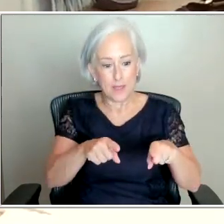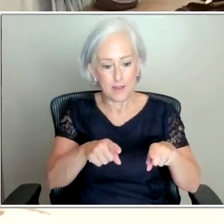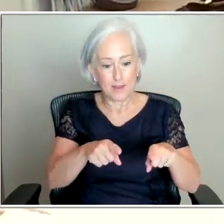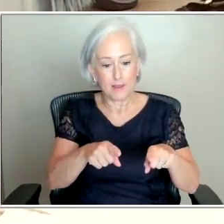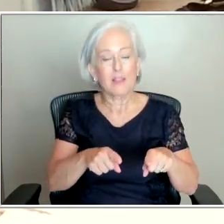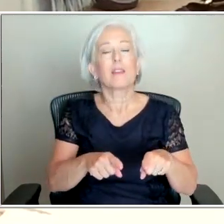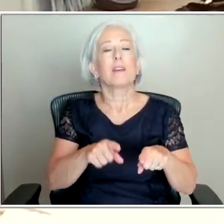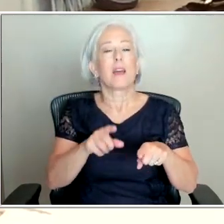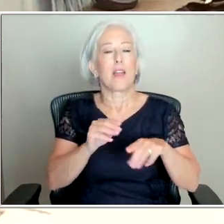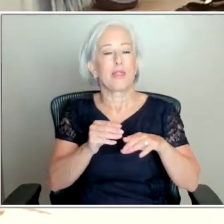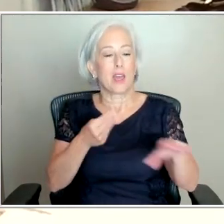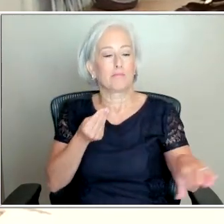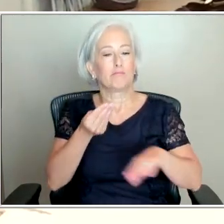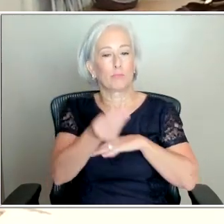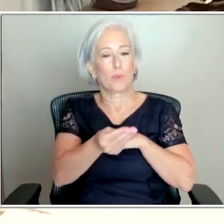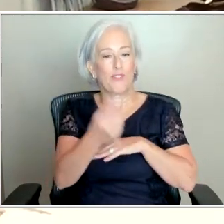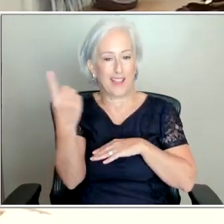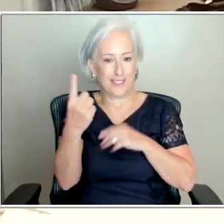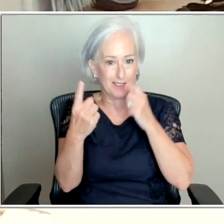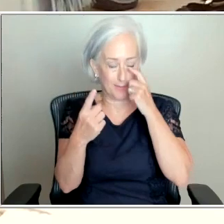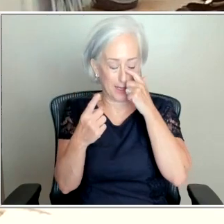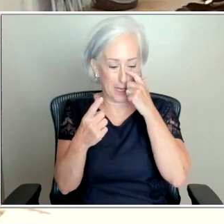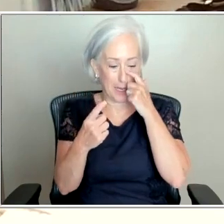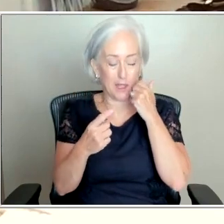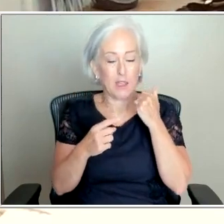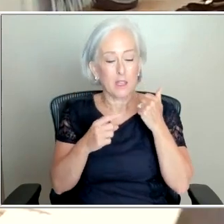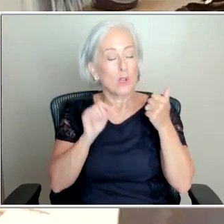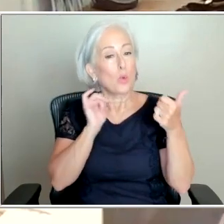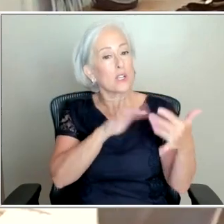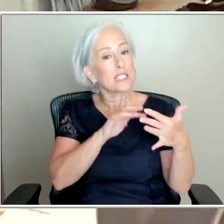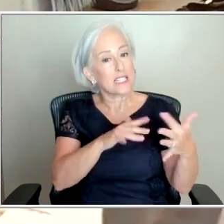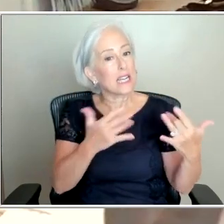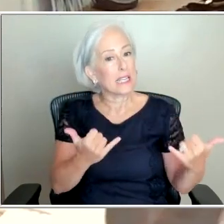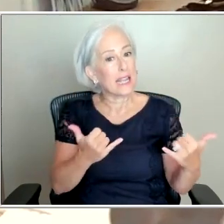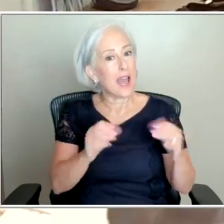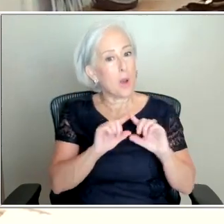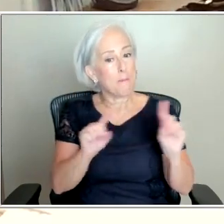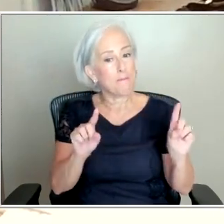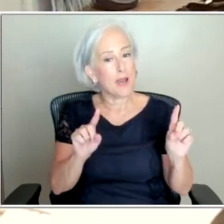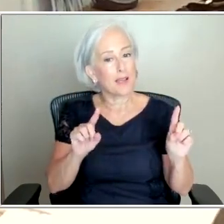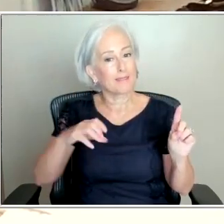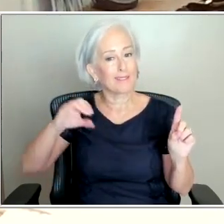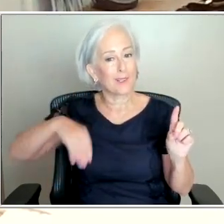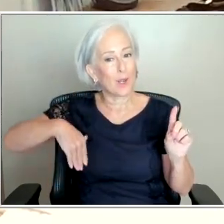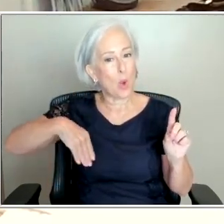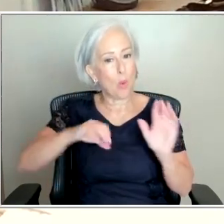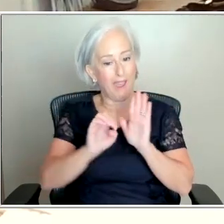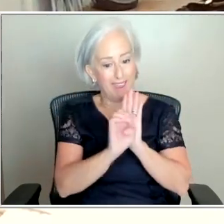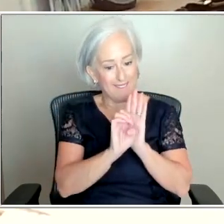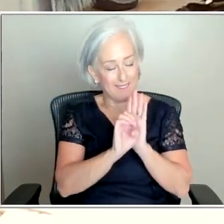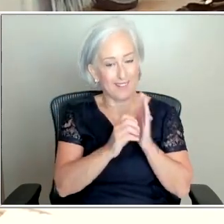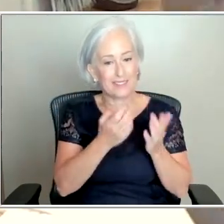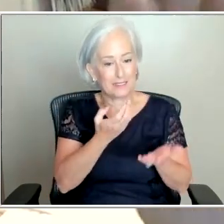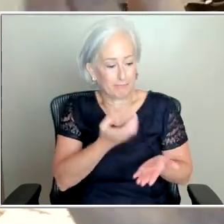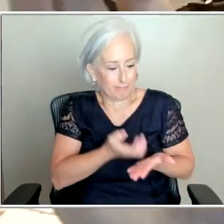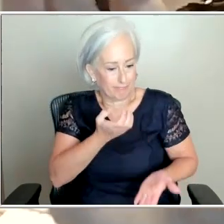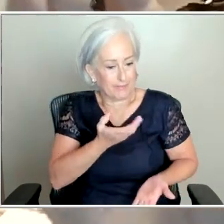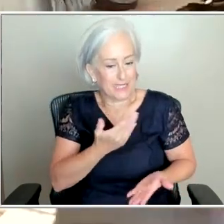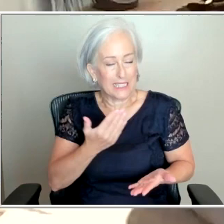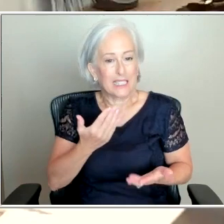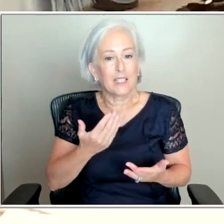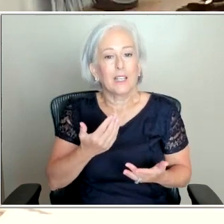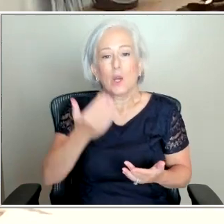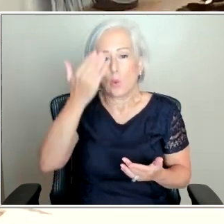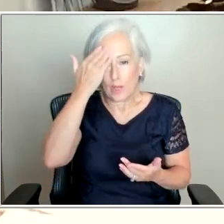studying that right now. We don't have evidence that, we actually don't even know how, we know amyloid is linked with the